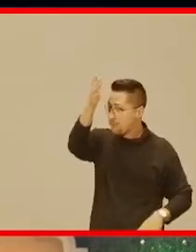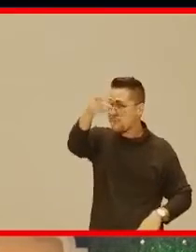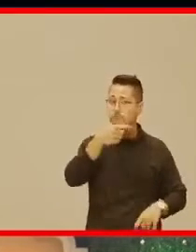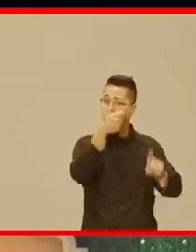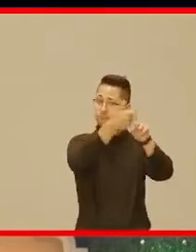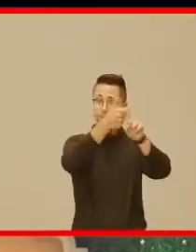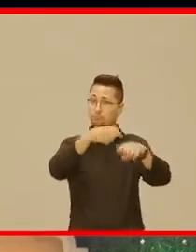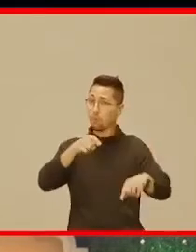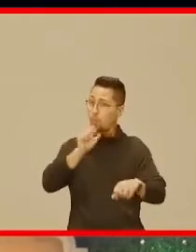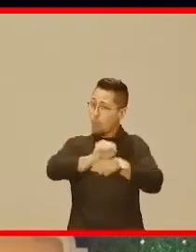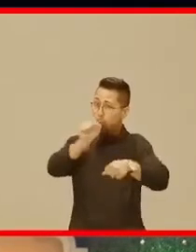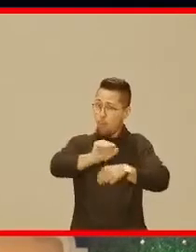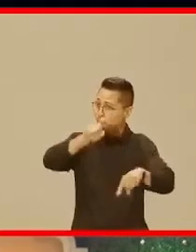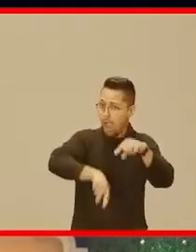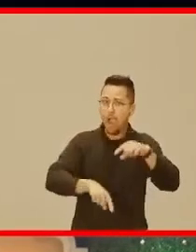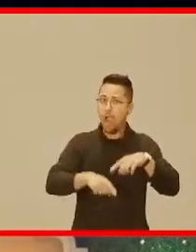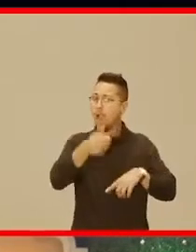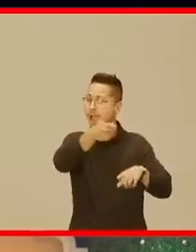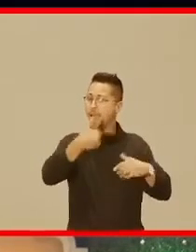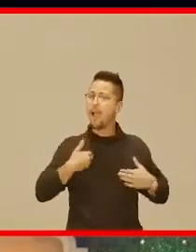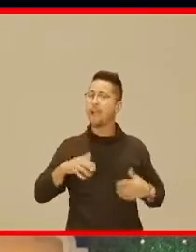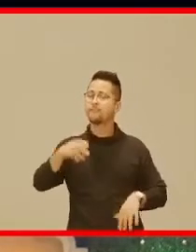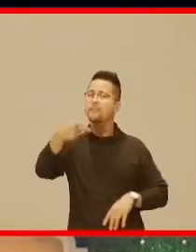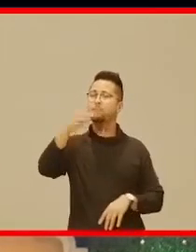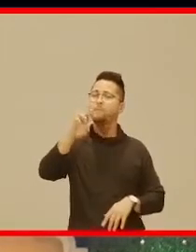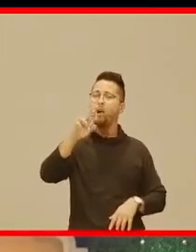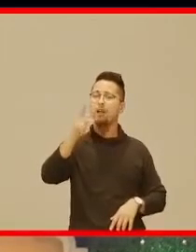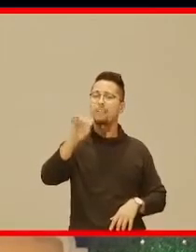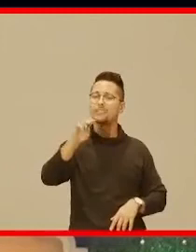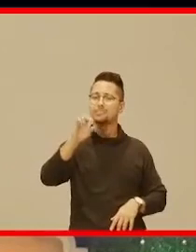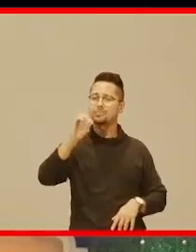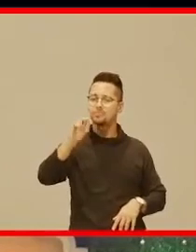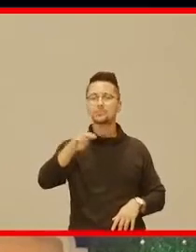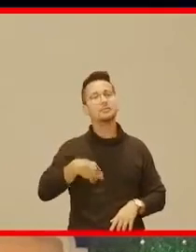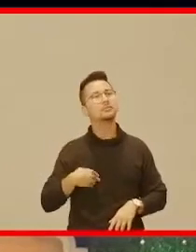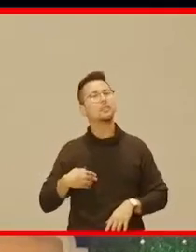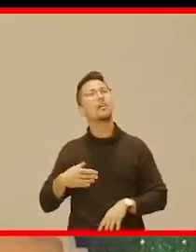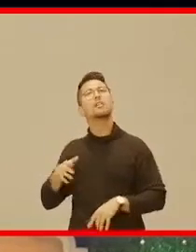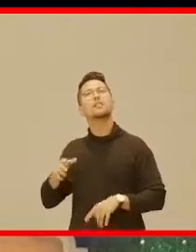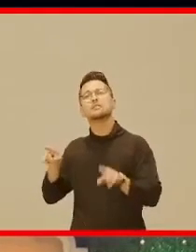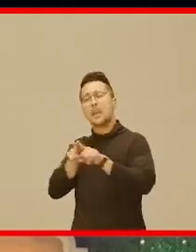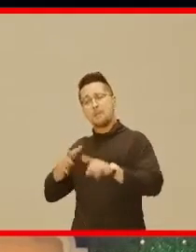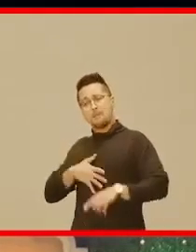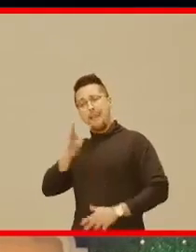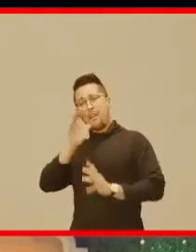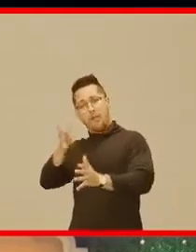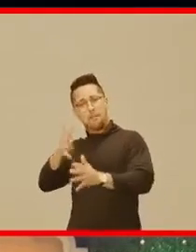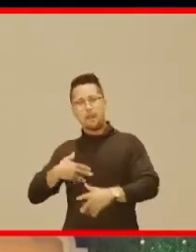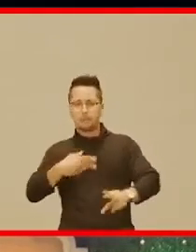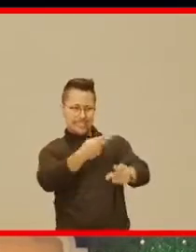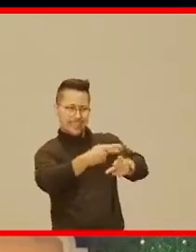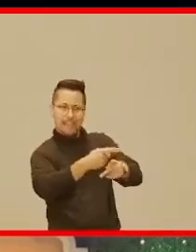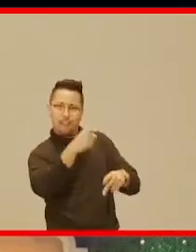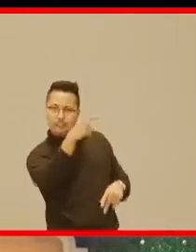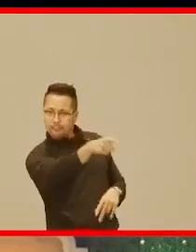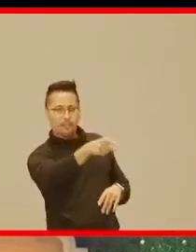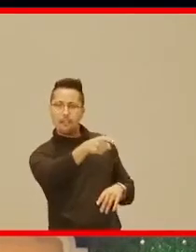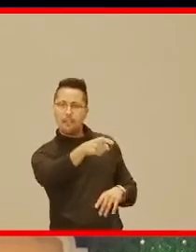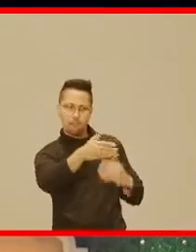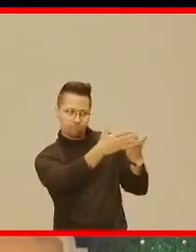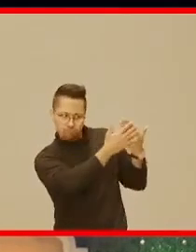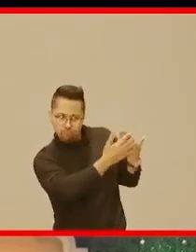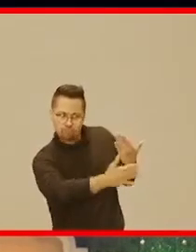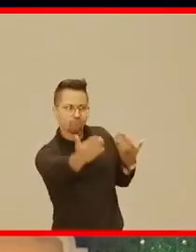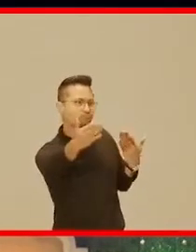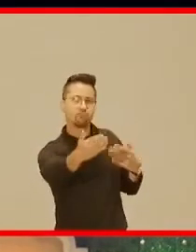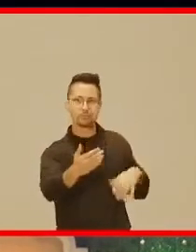right. And for quite a while, like my grandmother has been his caretaker, you know, because